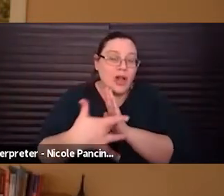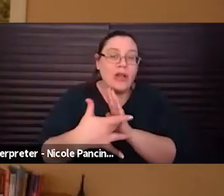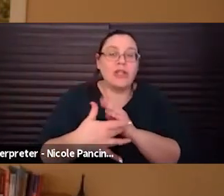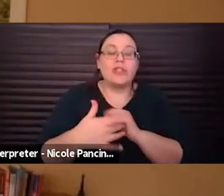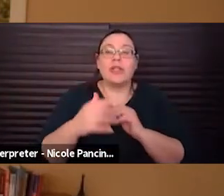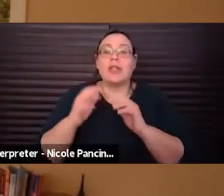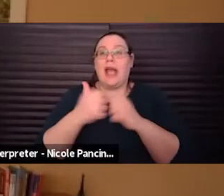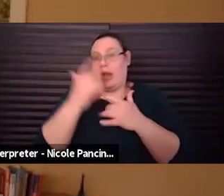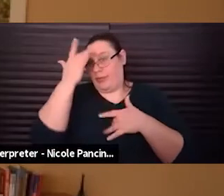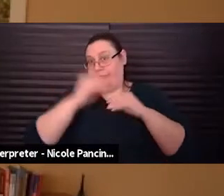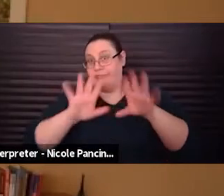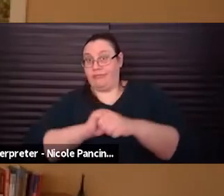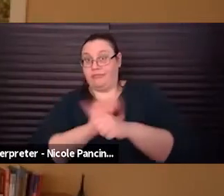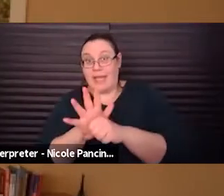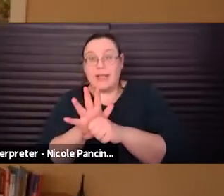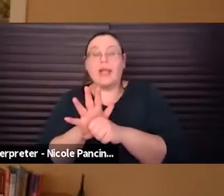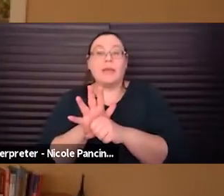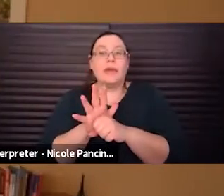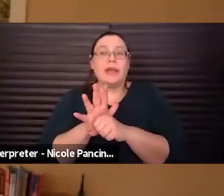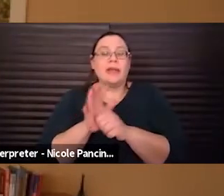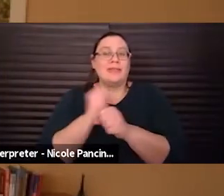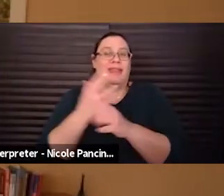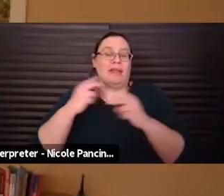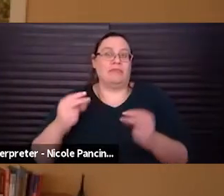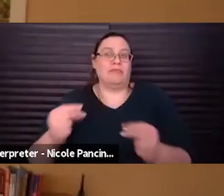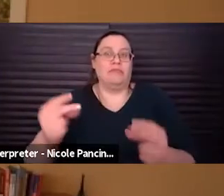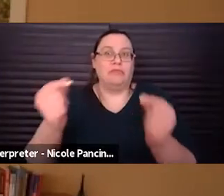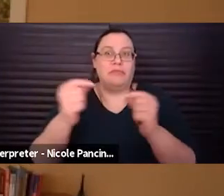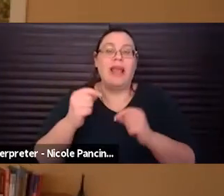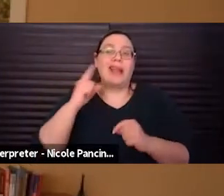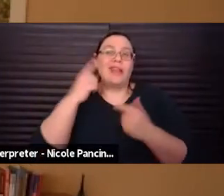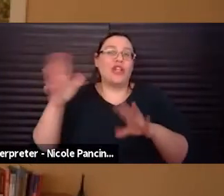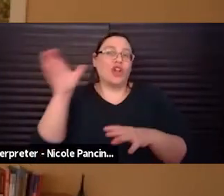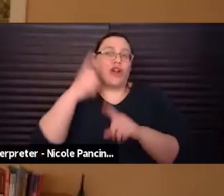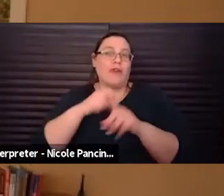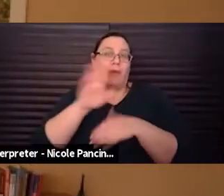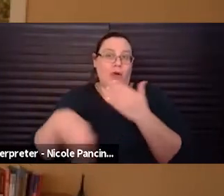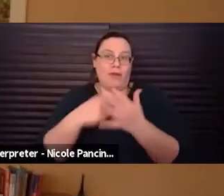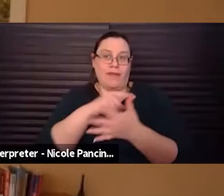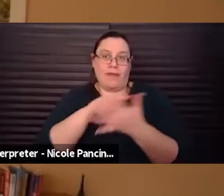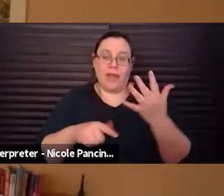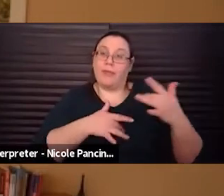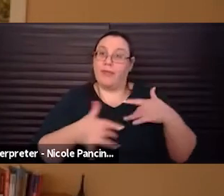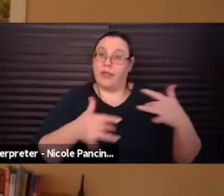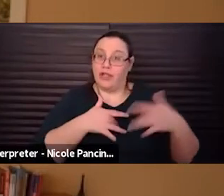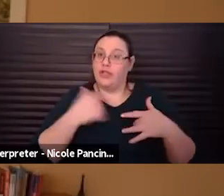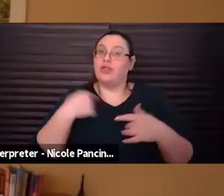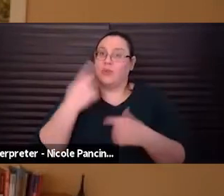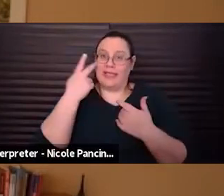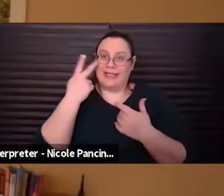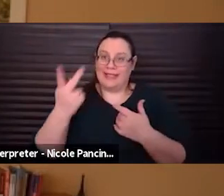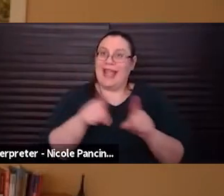the pandemic has actually hastened that. And I think you heard from all of them, you know, the concerns that we see as